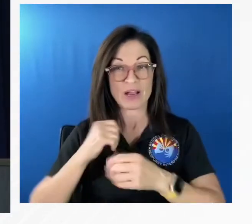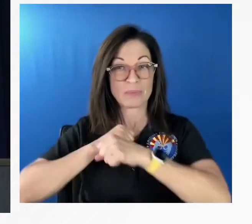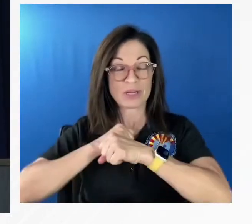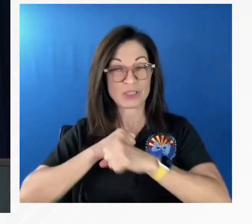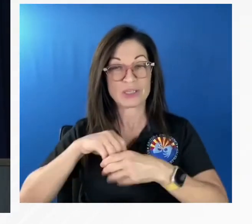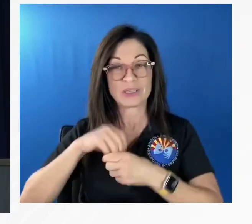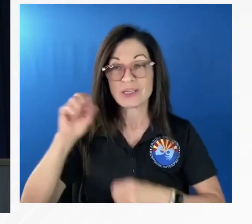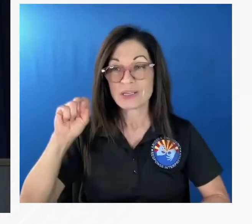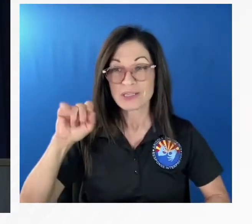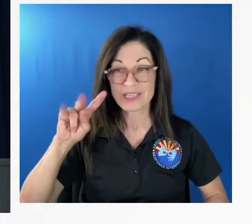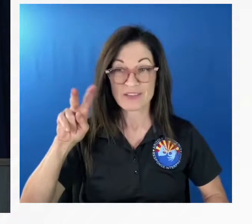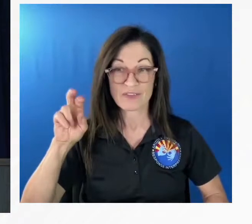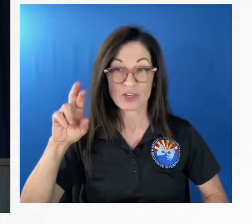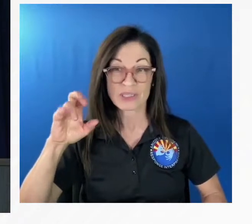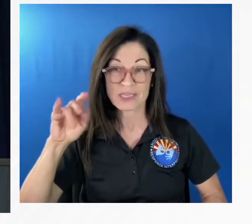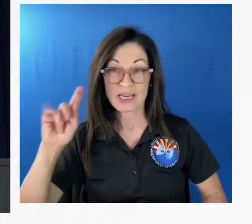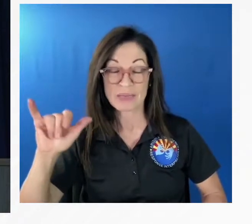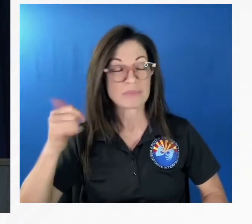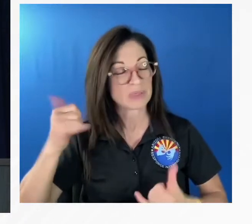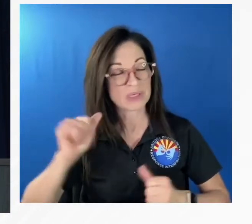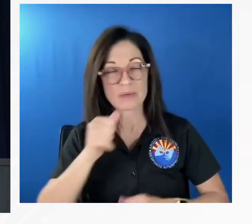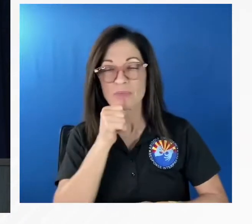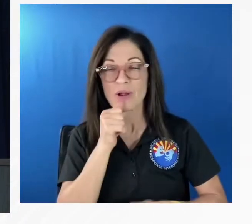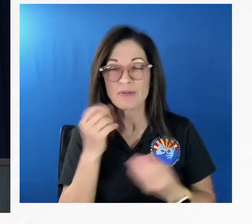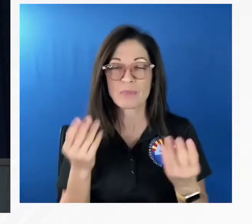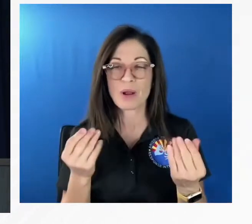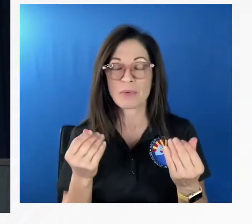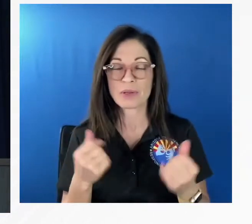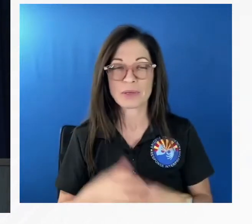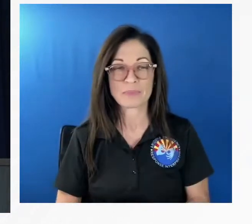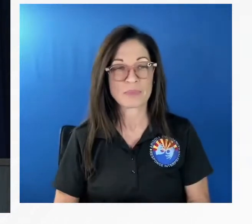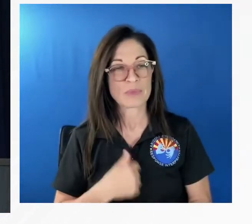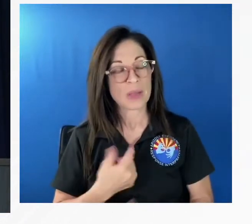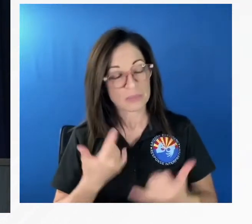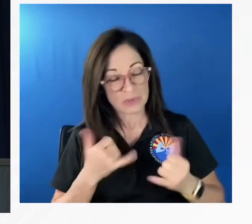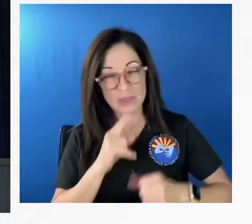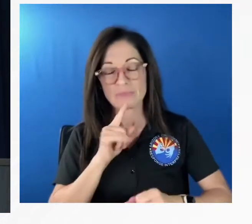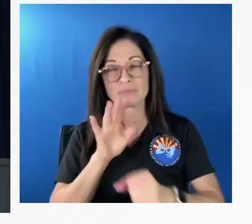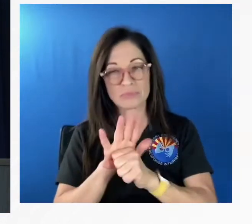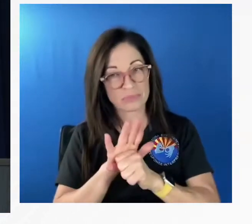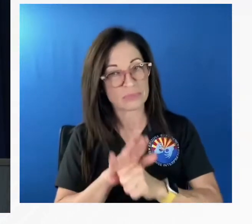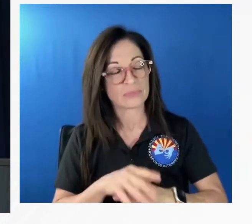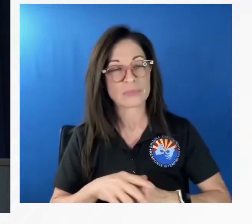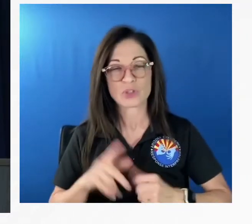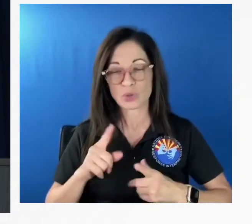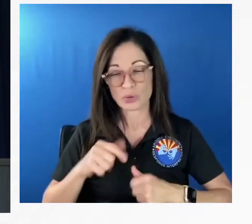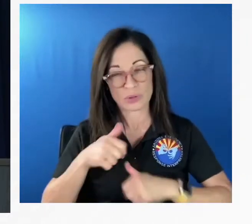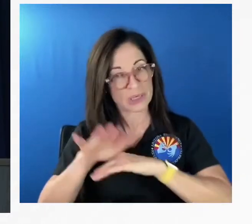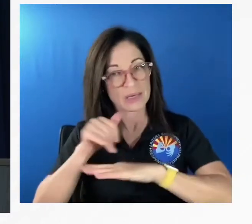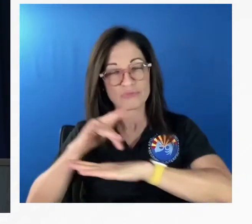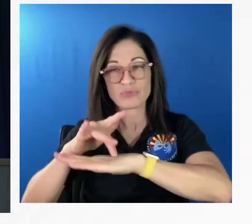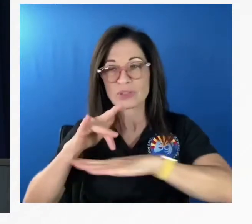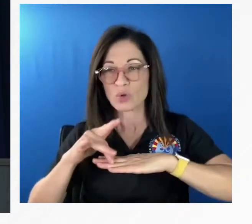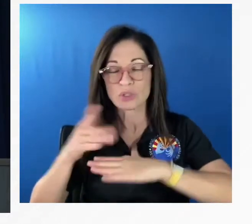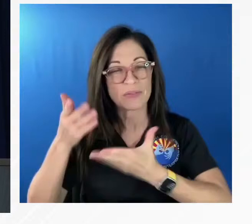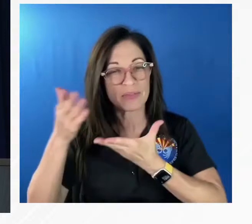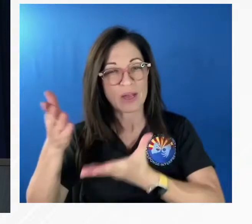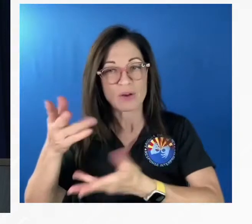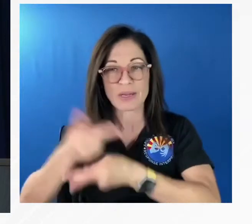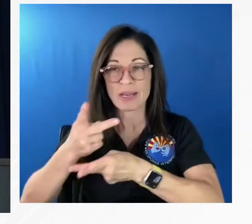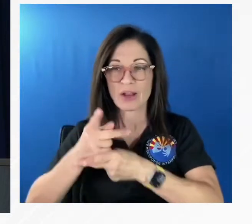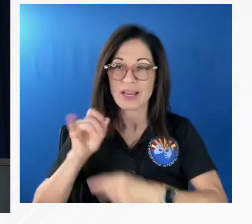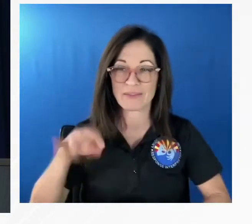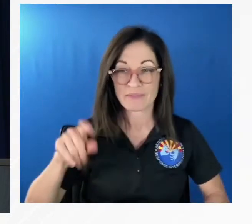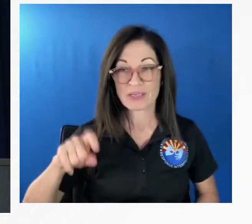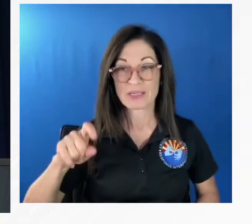private property. And I'm still committed to tilting the table and sending all our resources up there if we need to. Now,